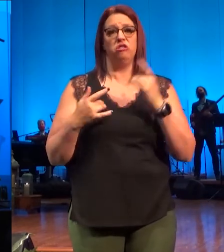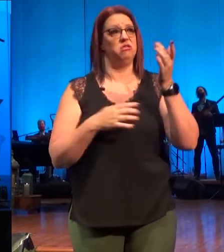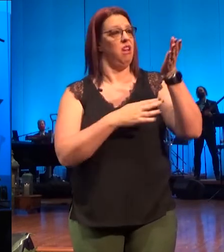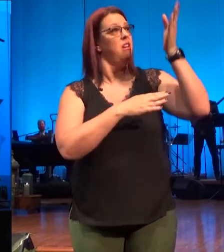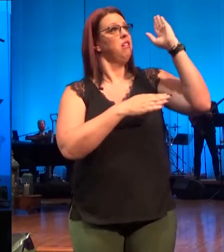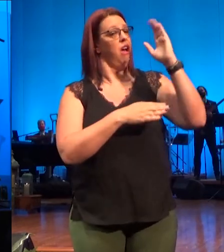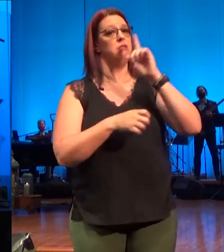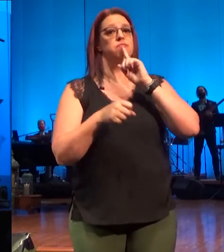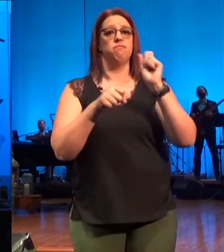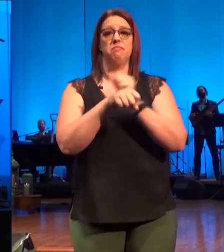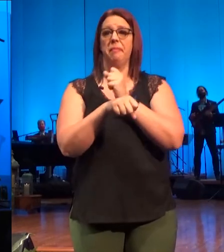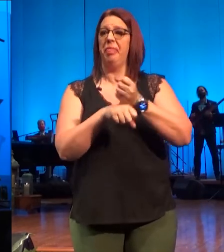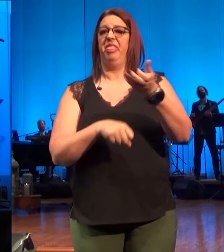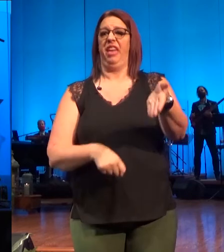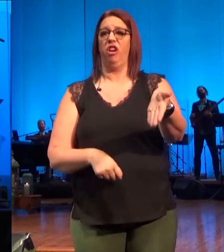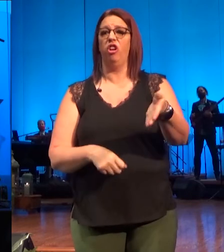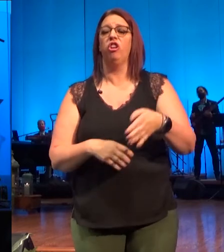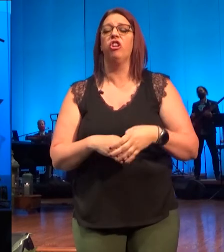is right where they are.